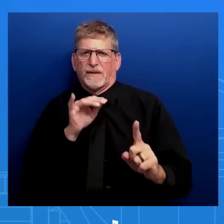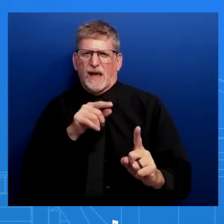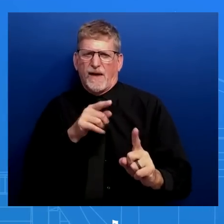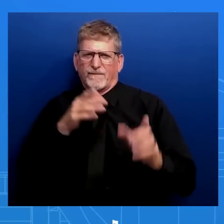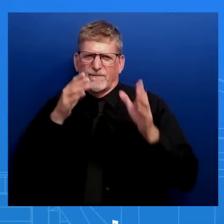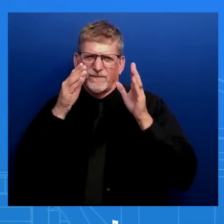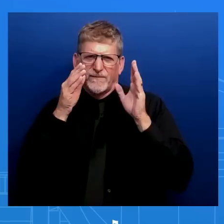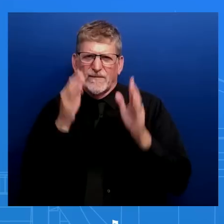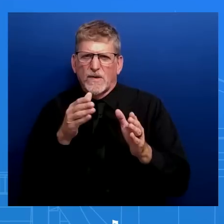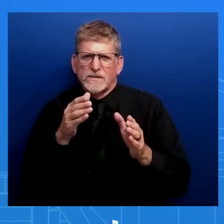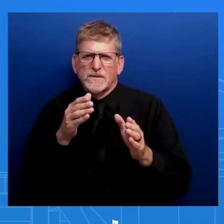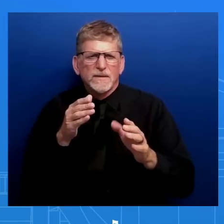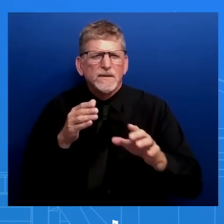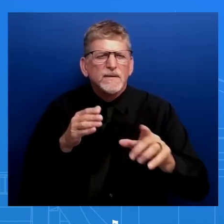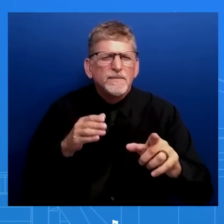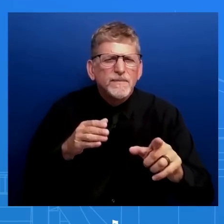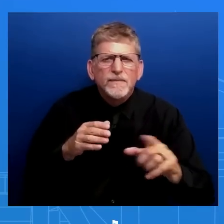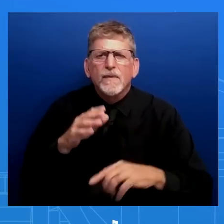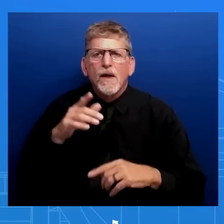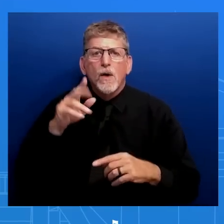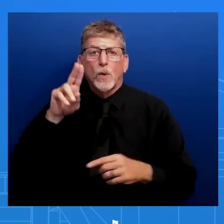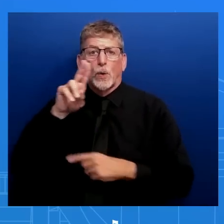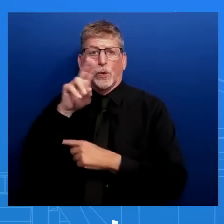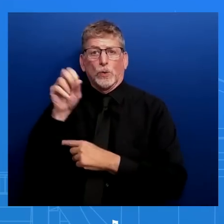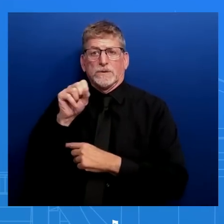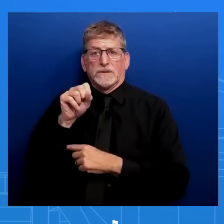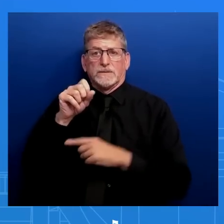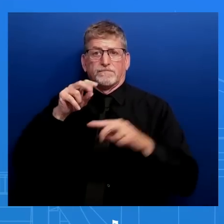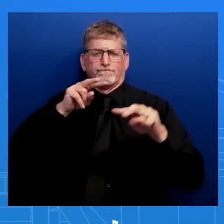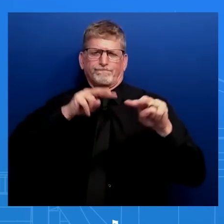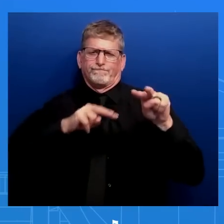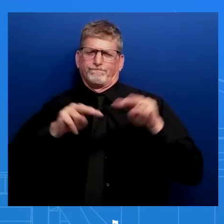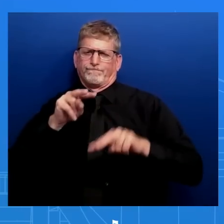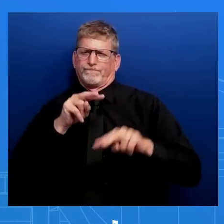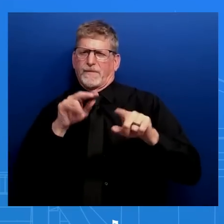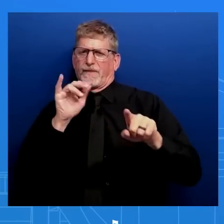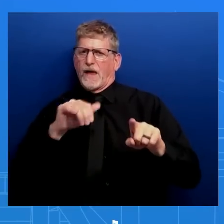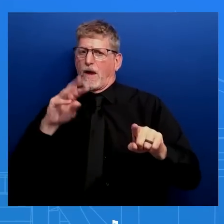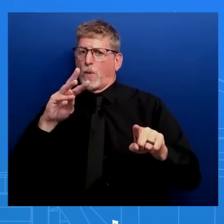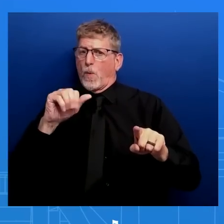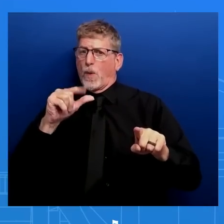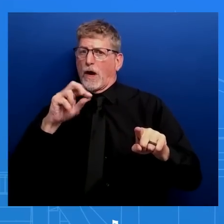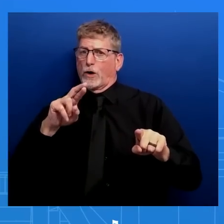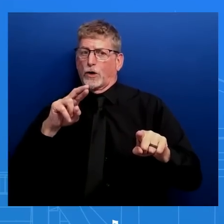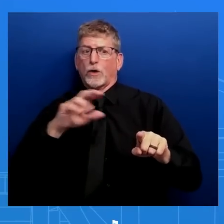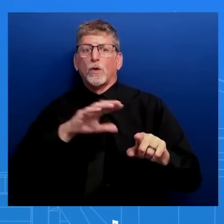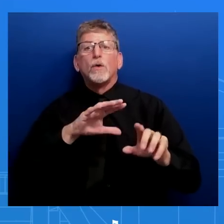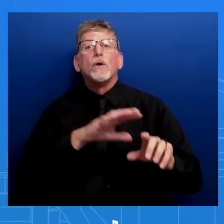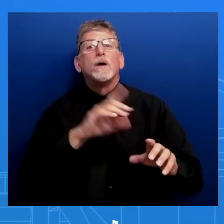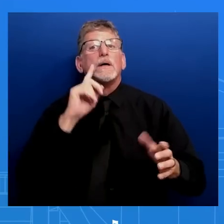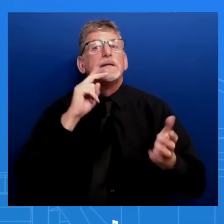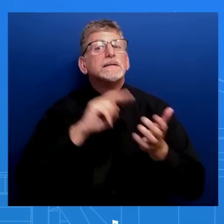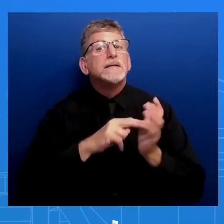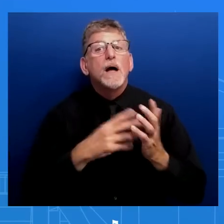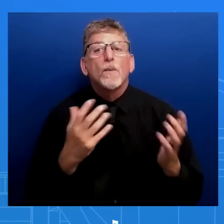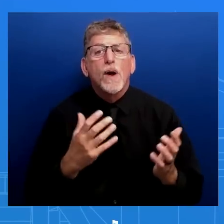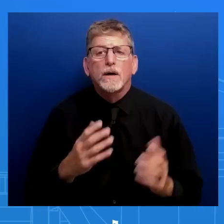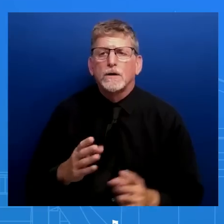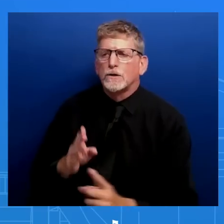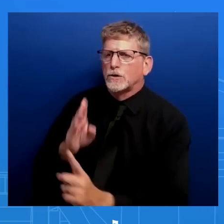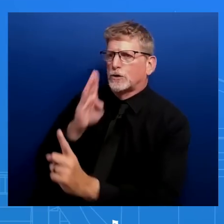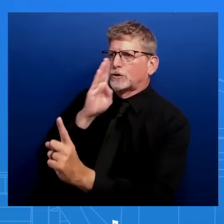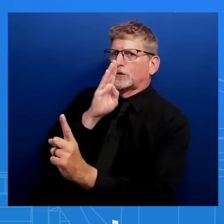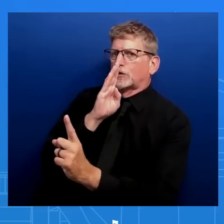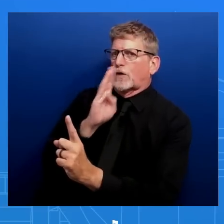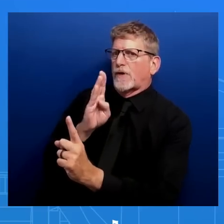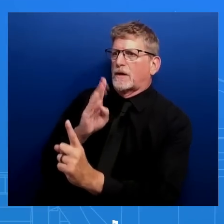U.S.'s assessment, was it ever the Wagner Group's intent to directly target Putin or the Kremlin? Again, I would